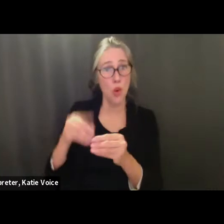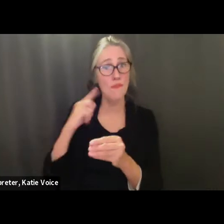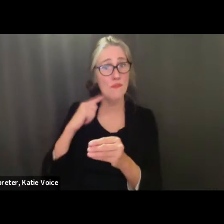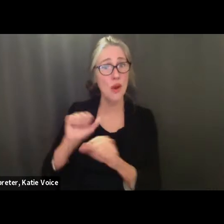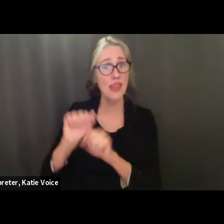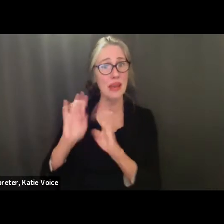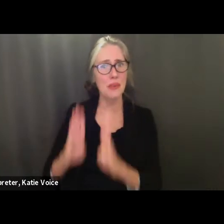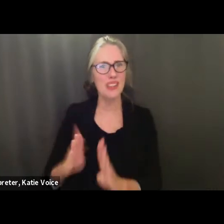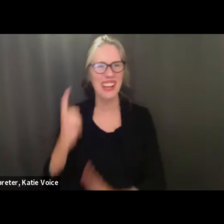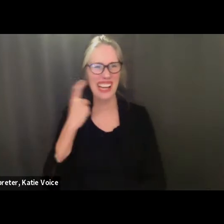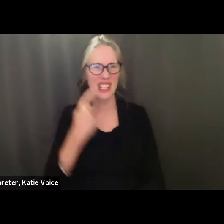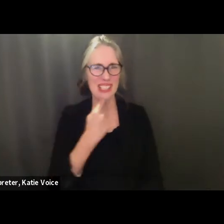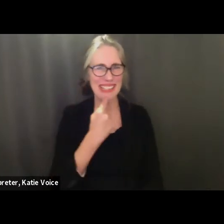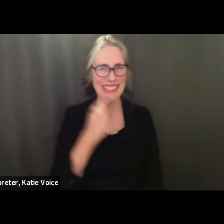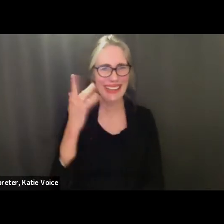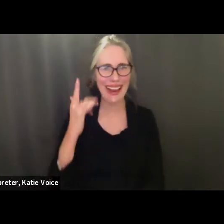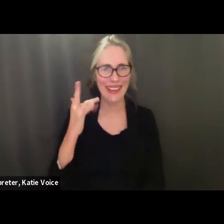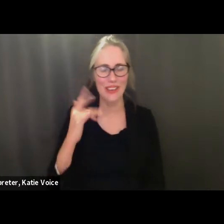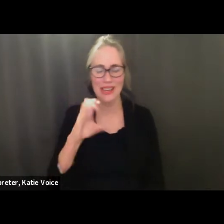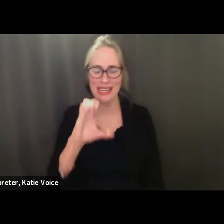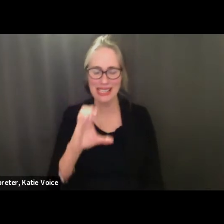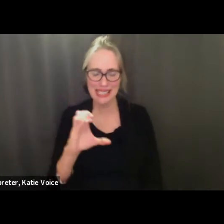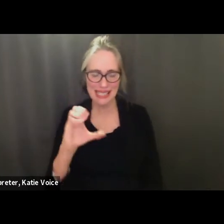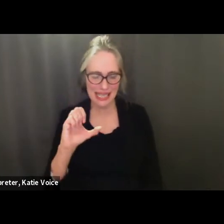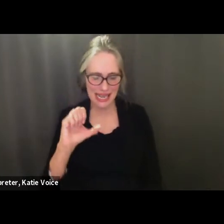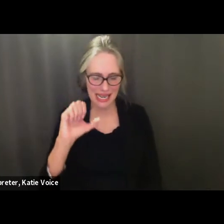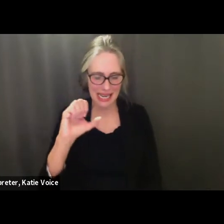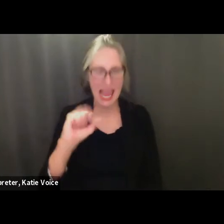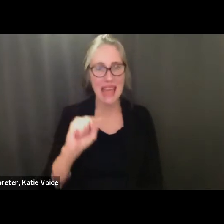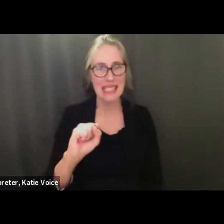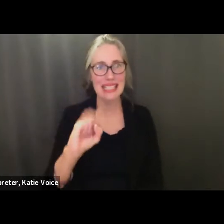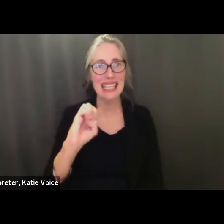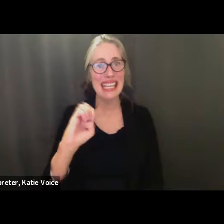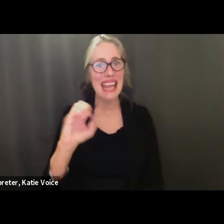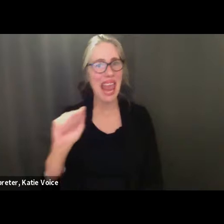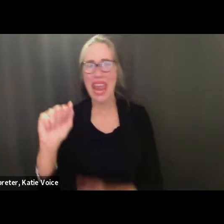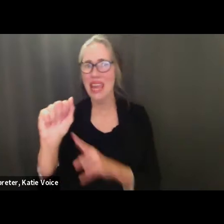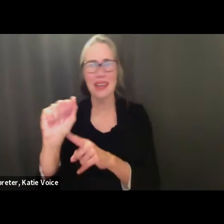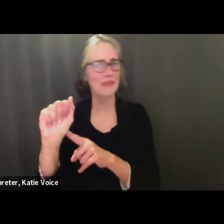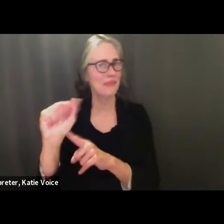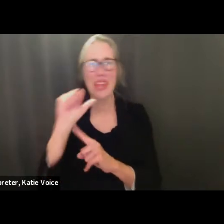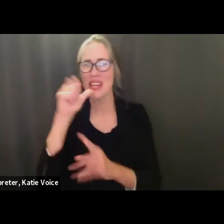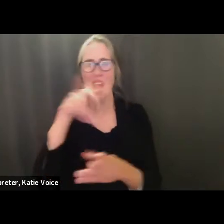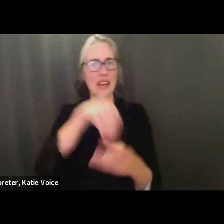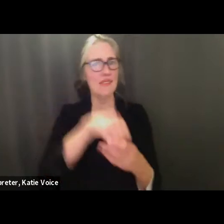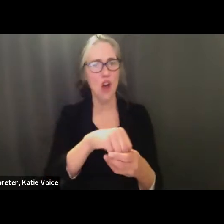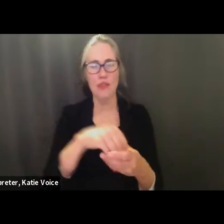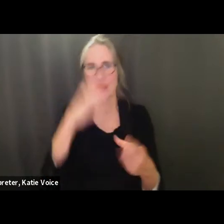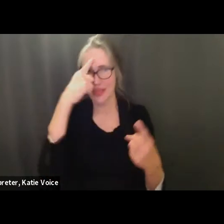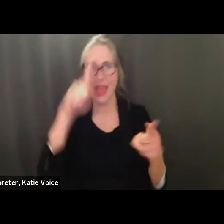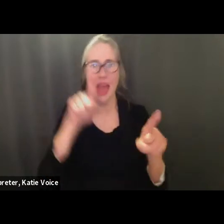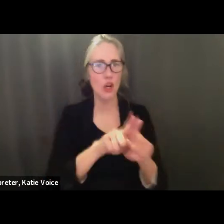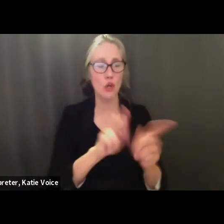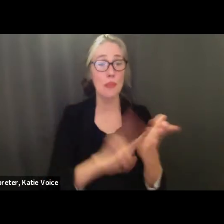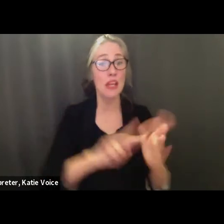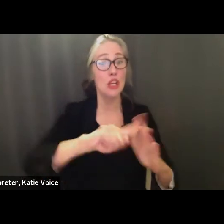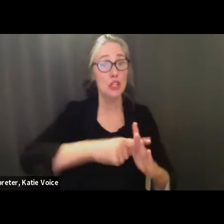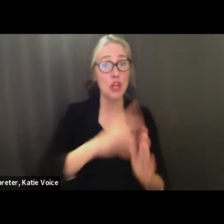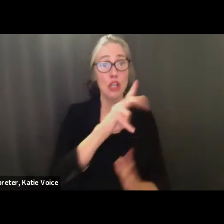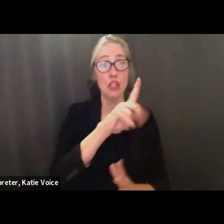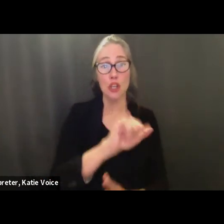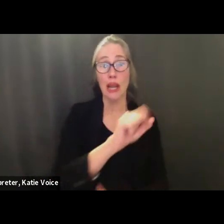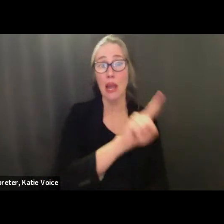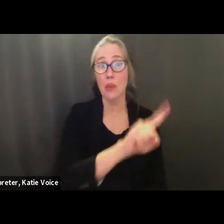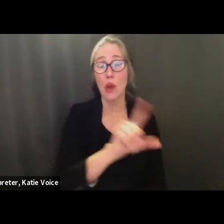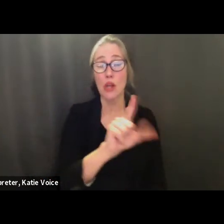just mentioned that the CSEA is not in this agreement. This is a 3-year agreement from July 1, 2021